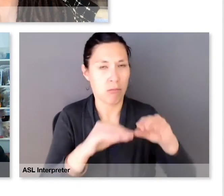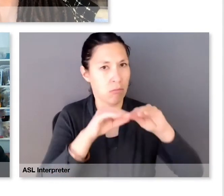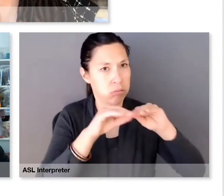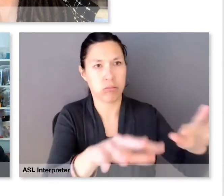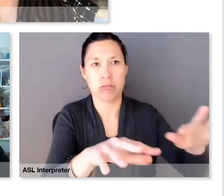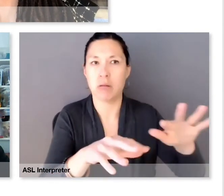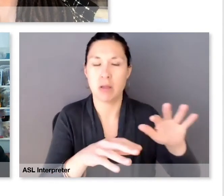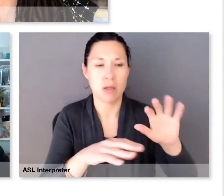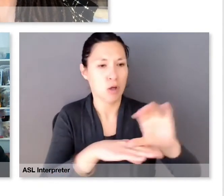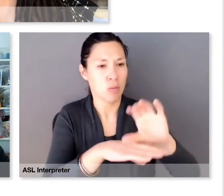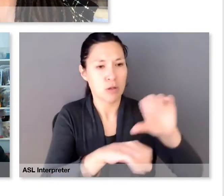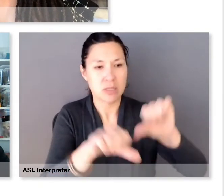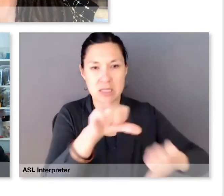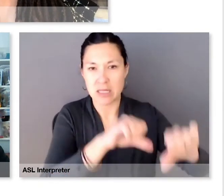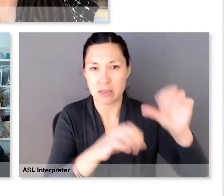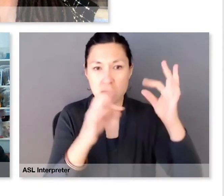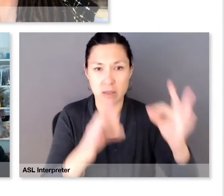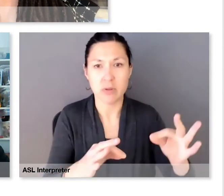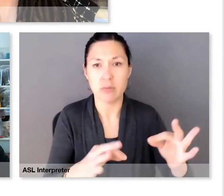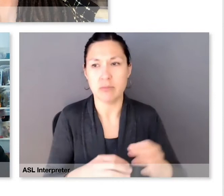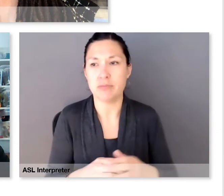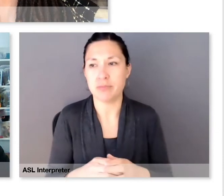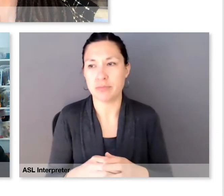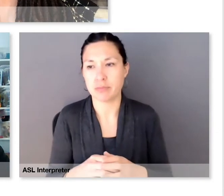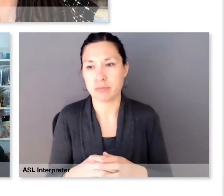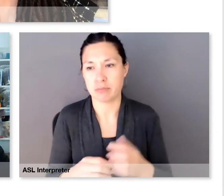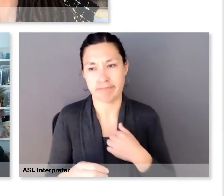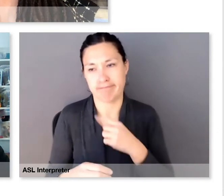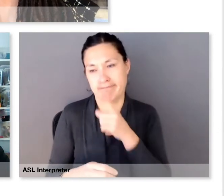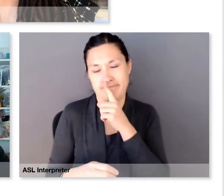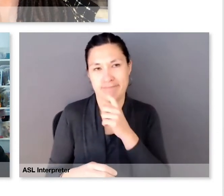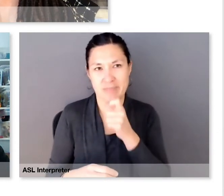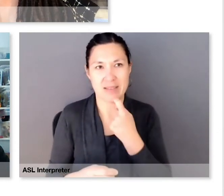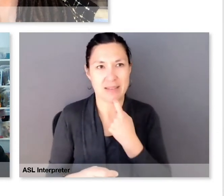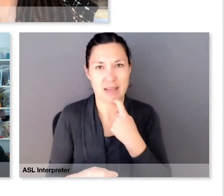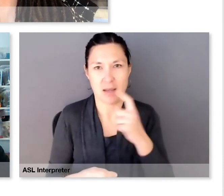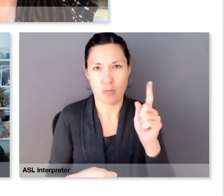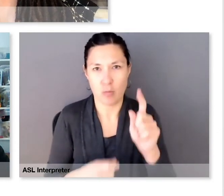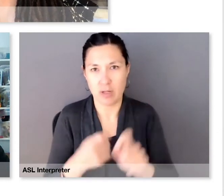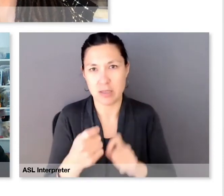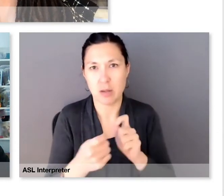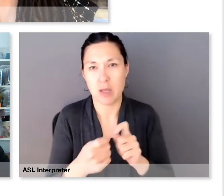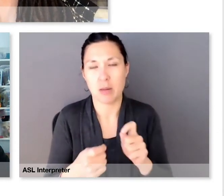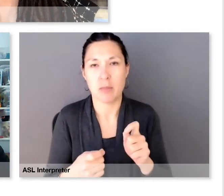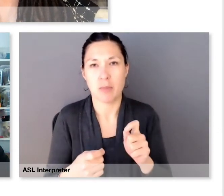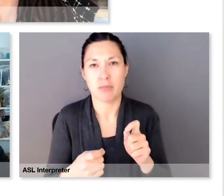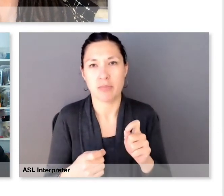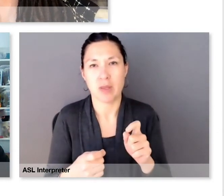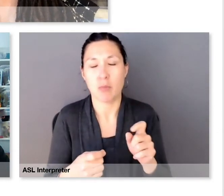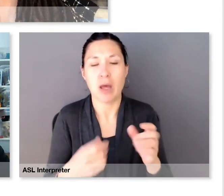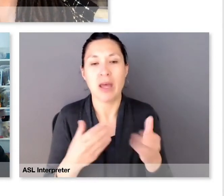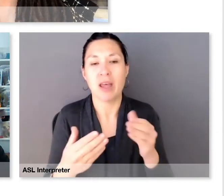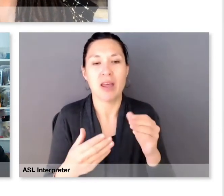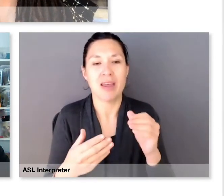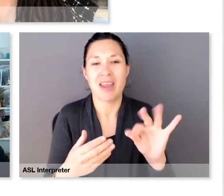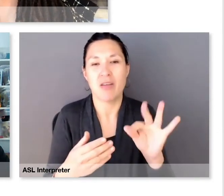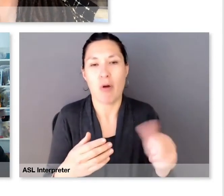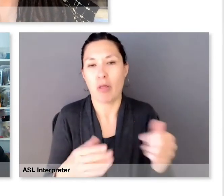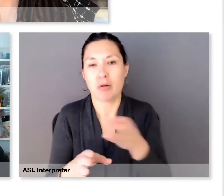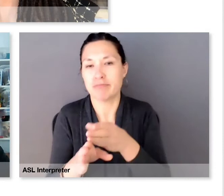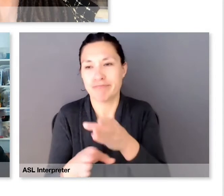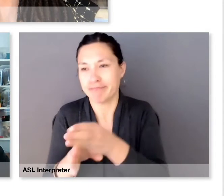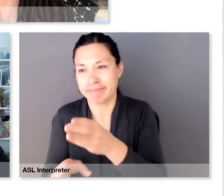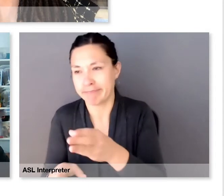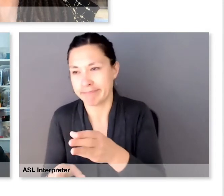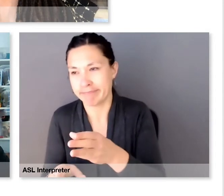choose areas, I don't want to say, even if we choose quite different areas within computer science, and I don't want to say anything that would be